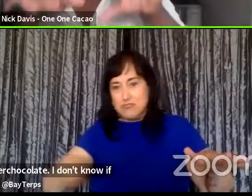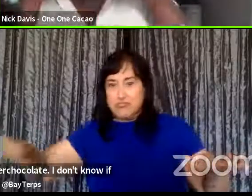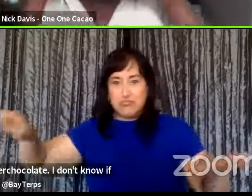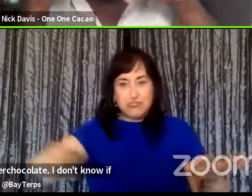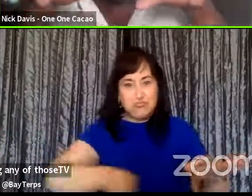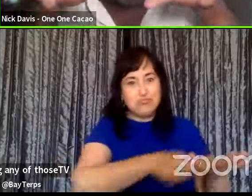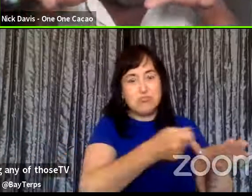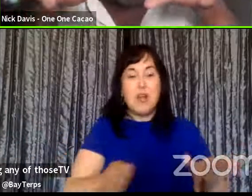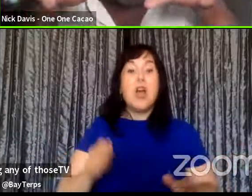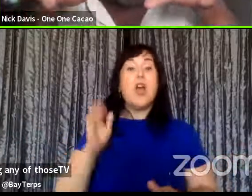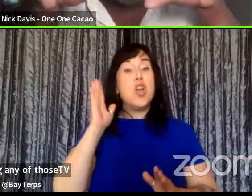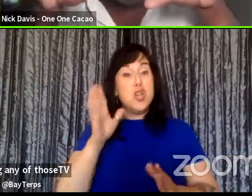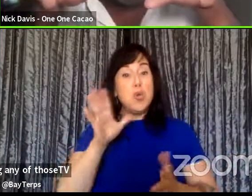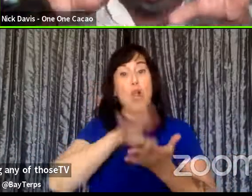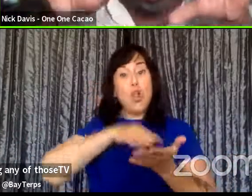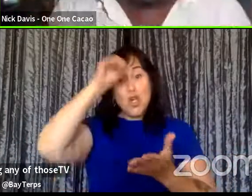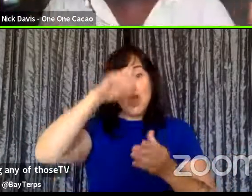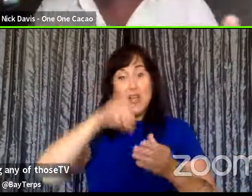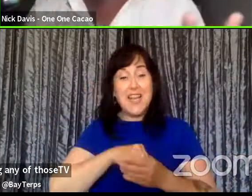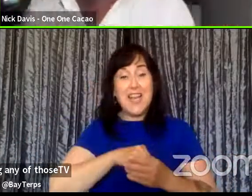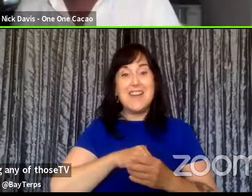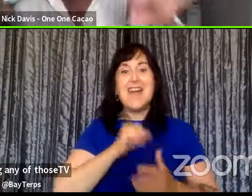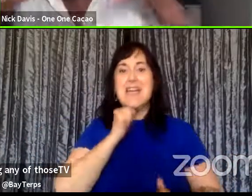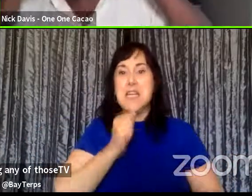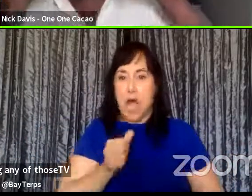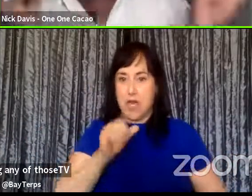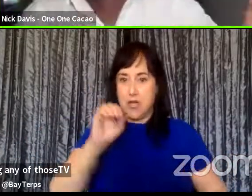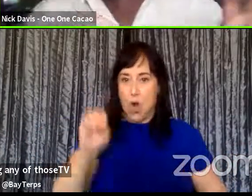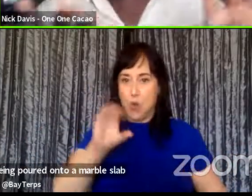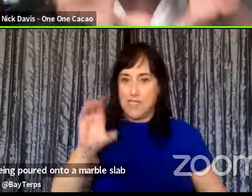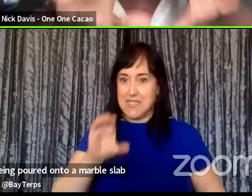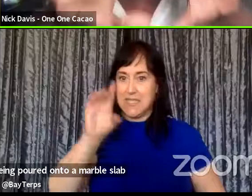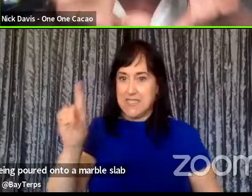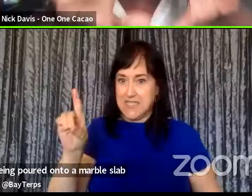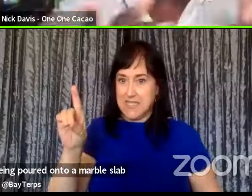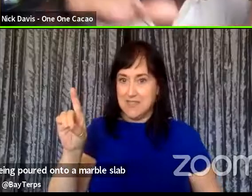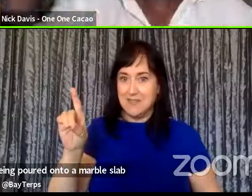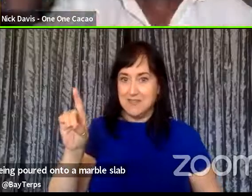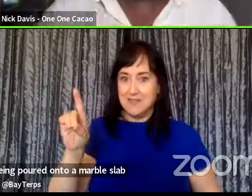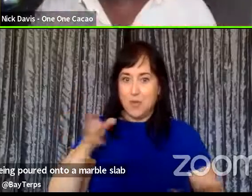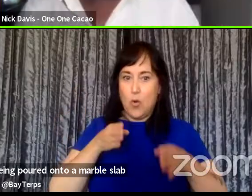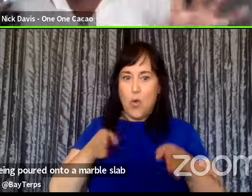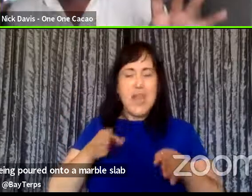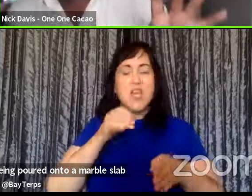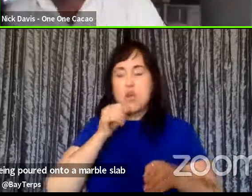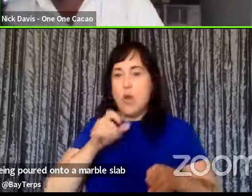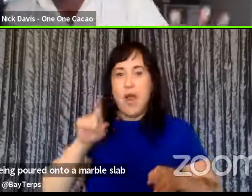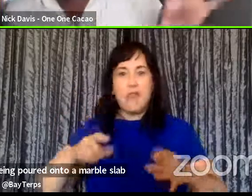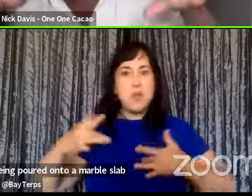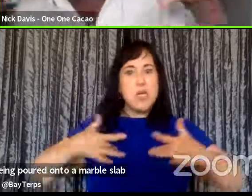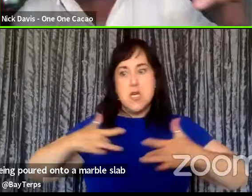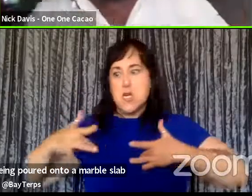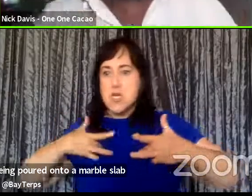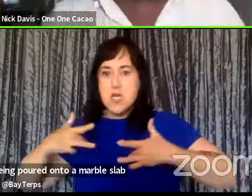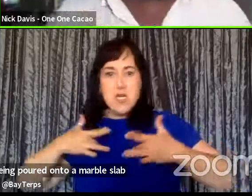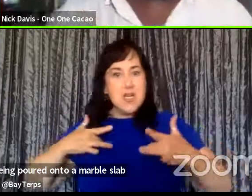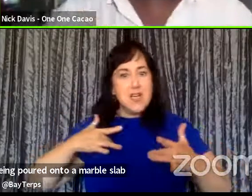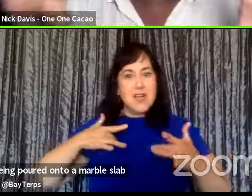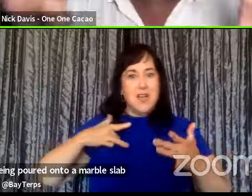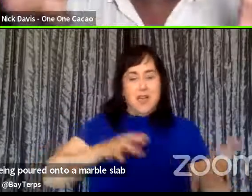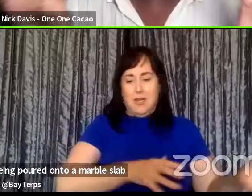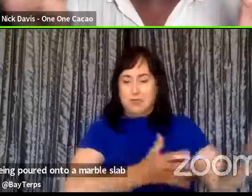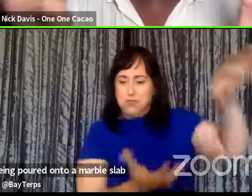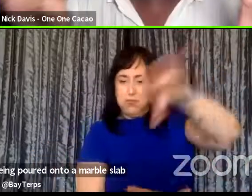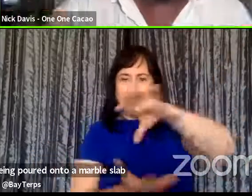a non-OCD inducing manner. So you don't need to worry about chocolate pouring all over your